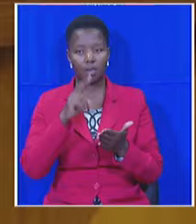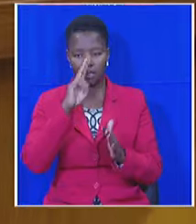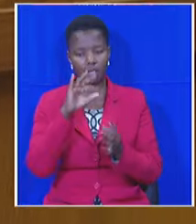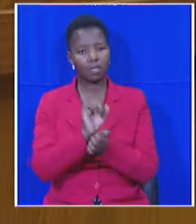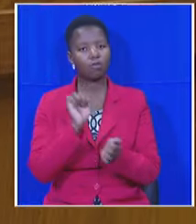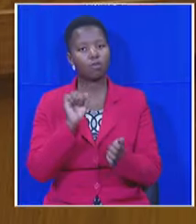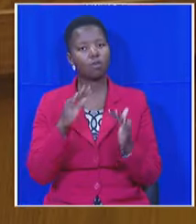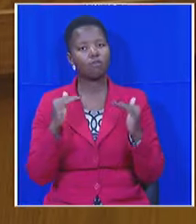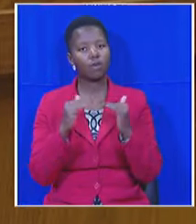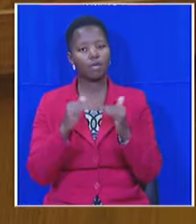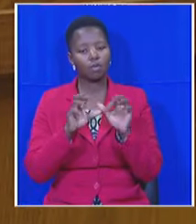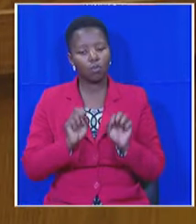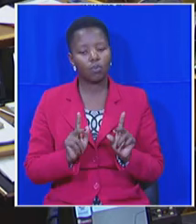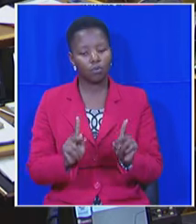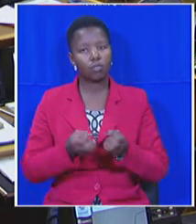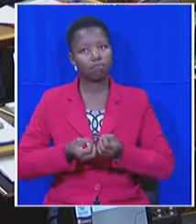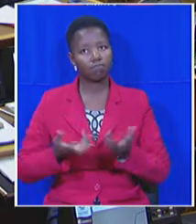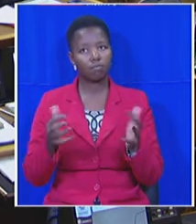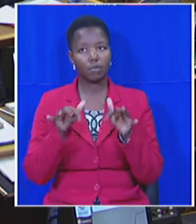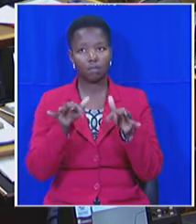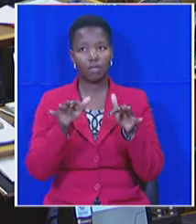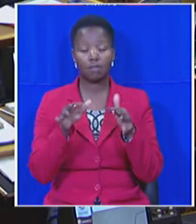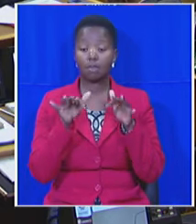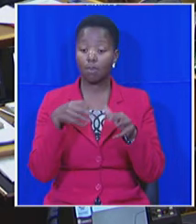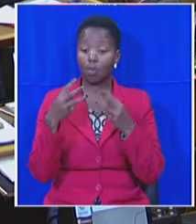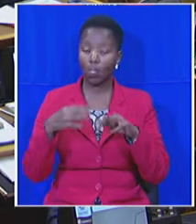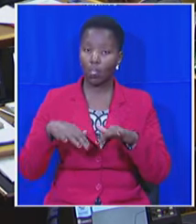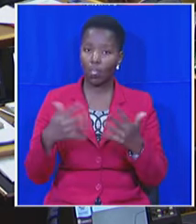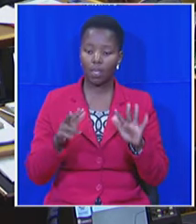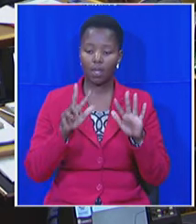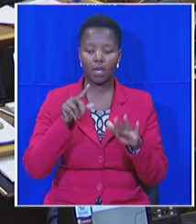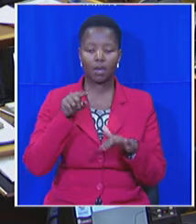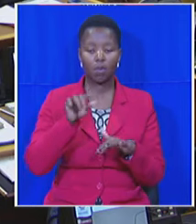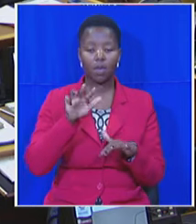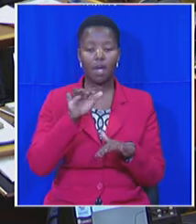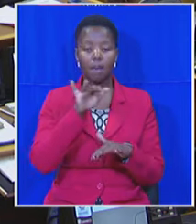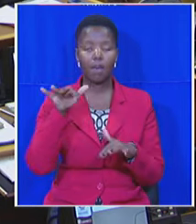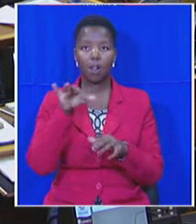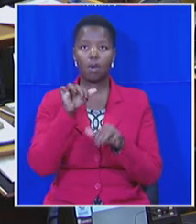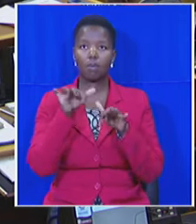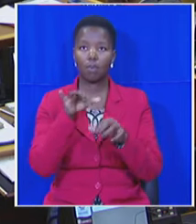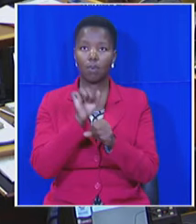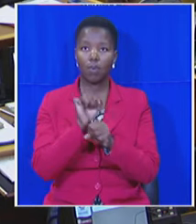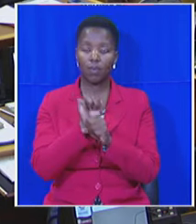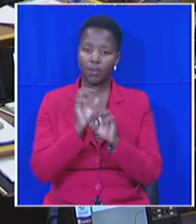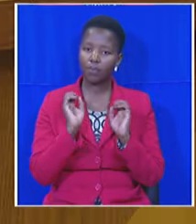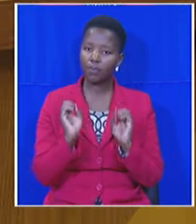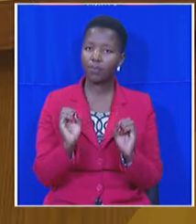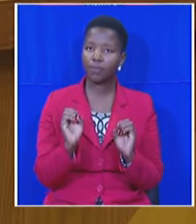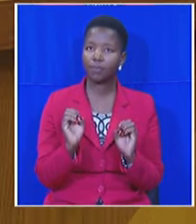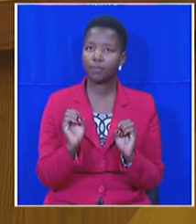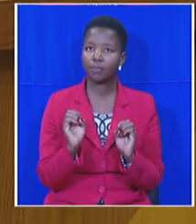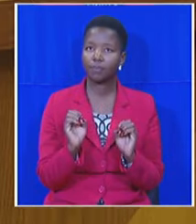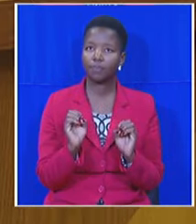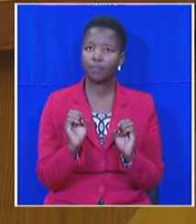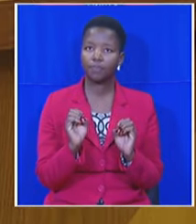and opportunity. Chairperson, abantu bethu abasebenzi 8.9 million abasebenzi abantu bethu. I-corruption izipha